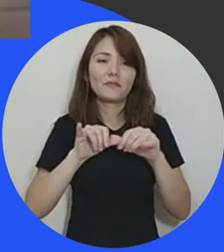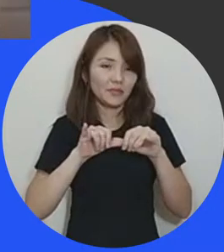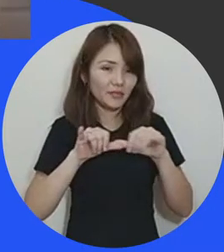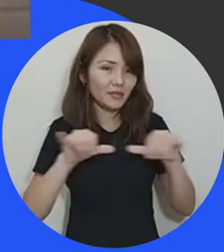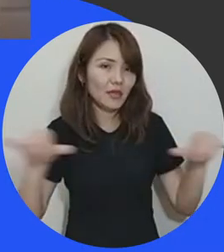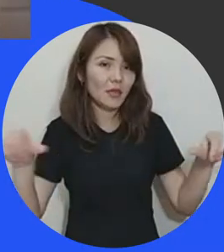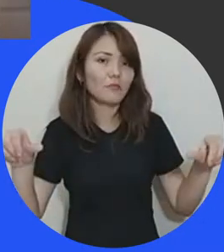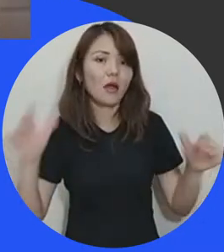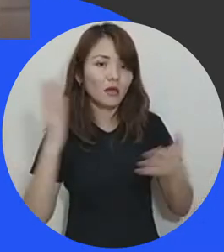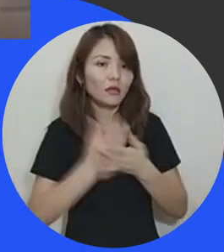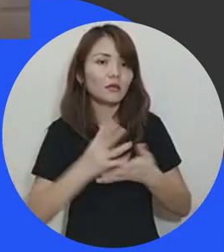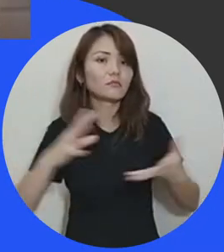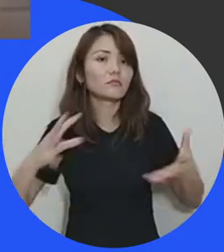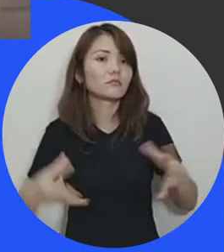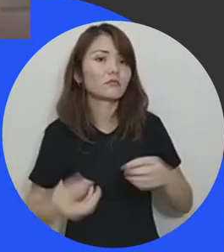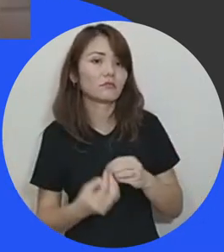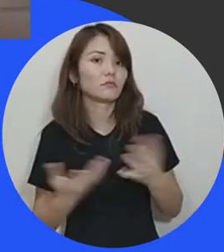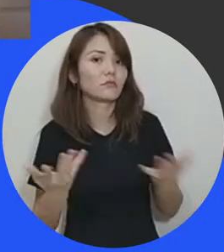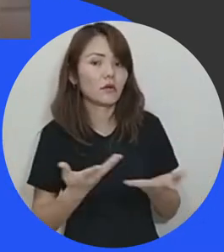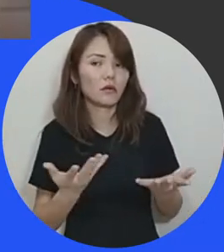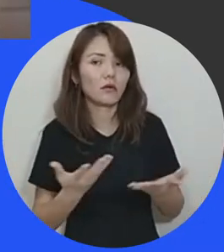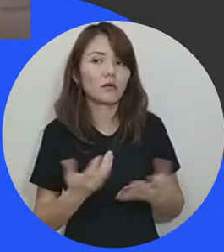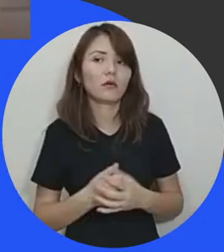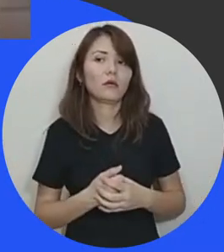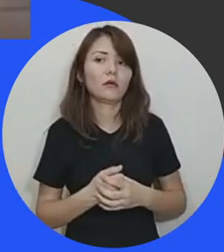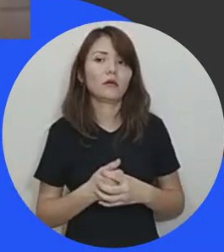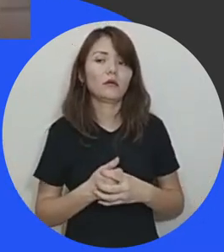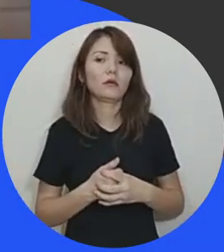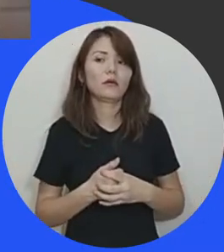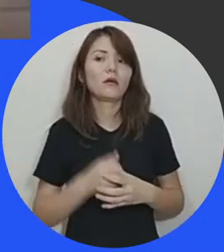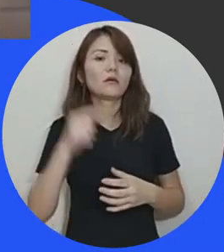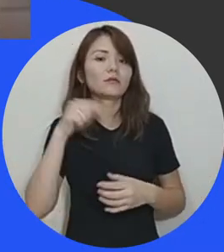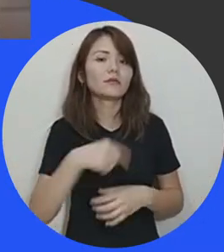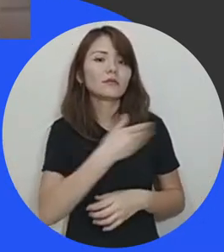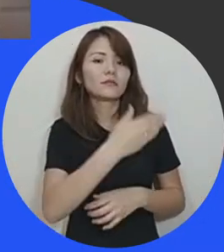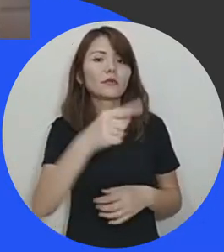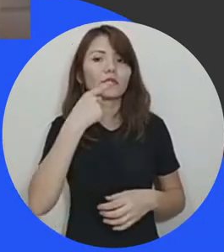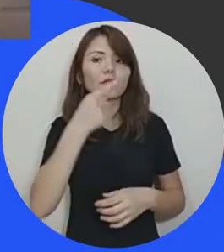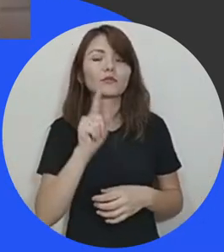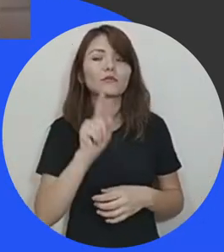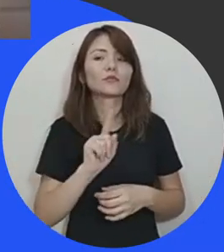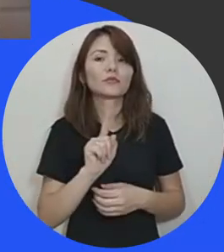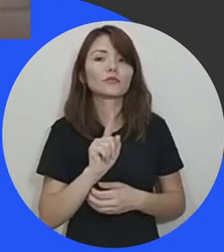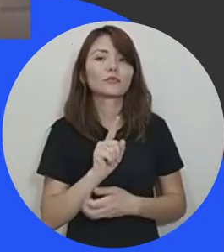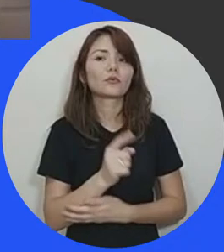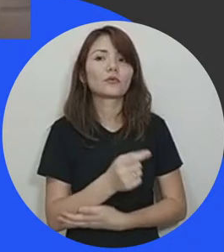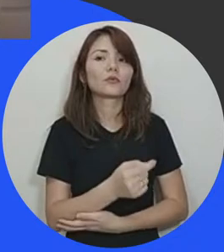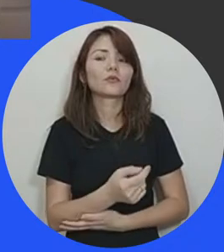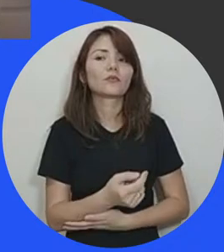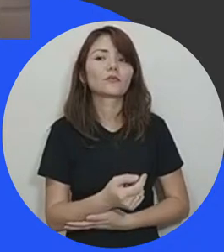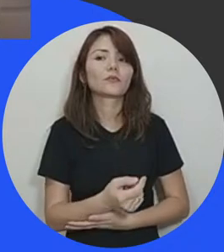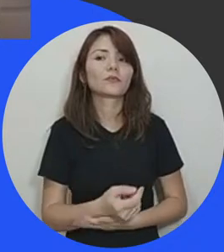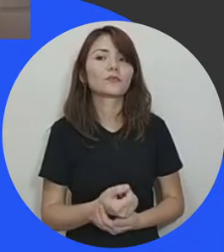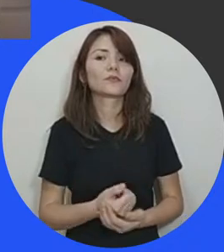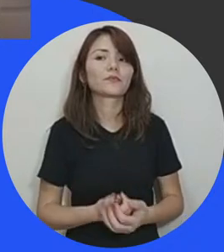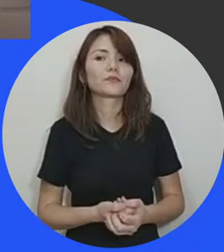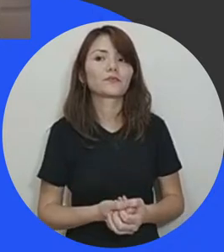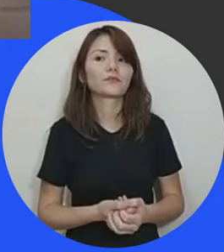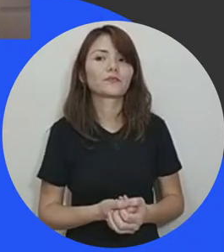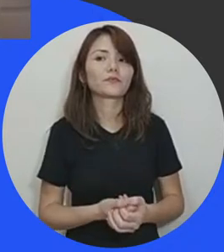places is that often funding associated with infectious diseases and pandemic planning has been